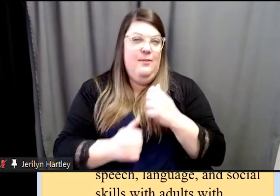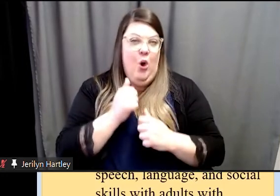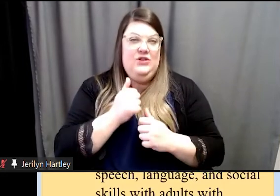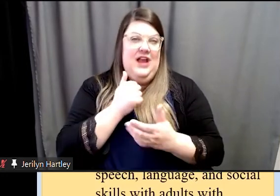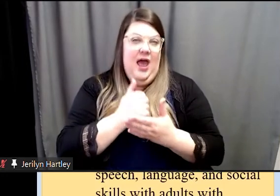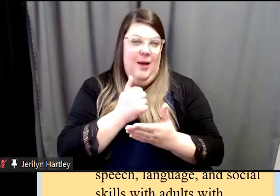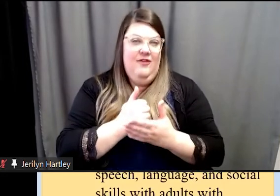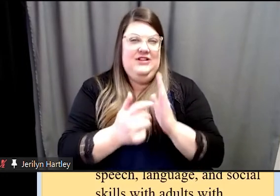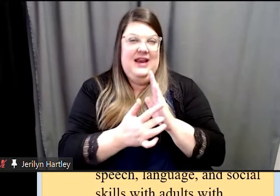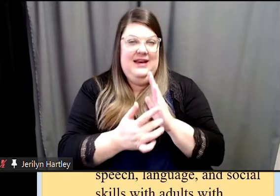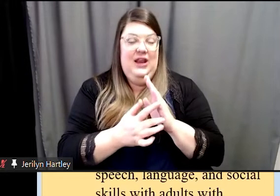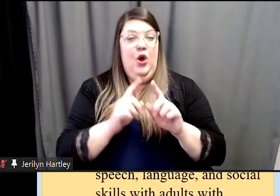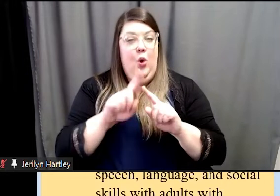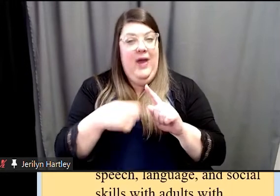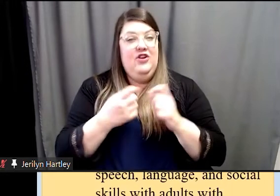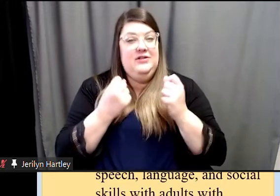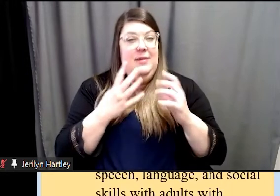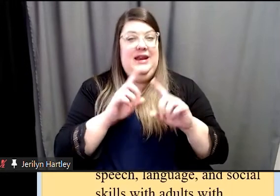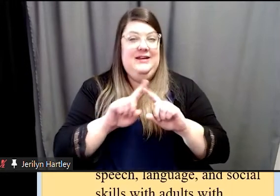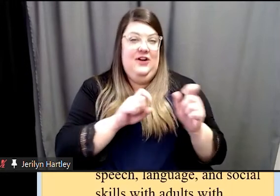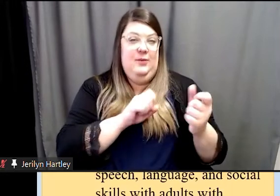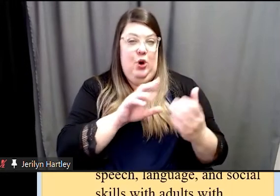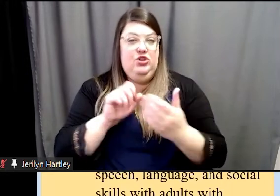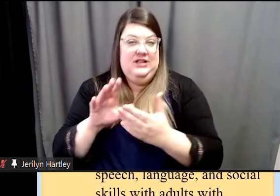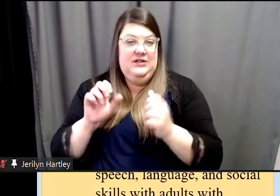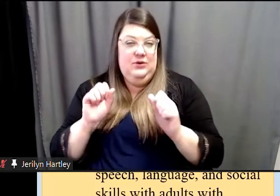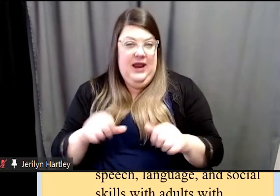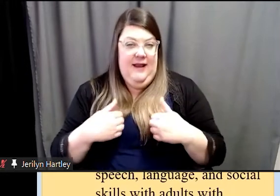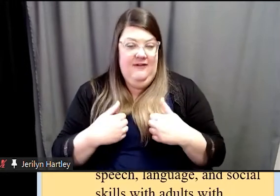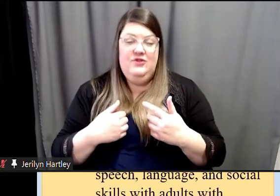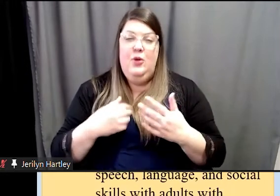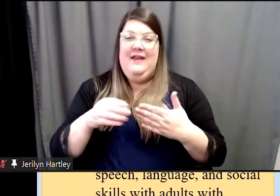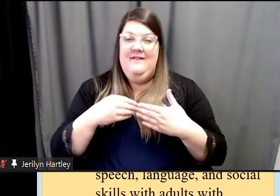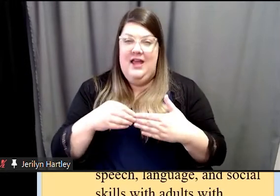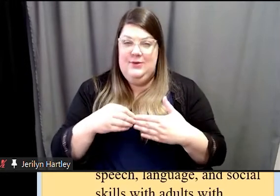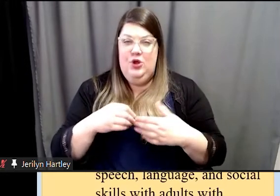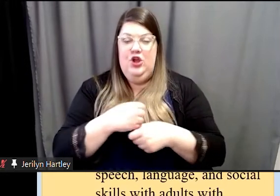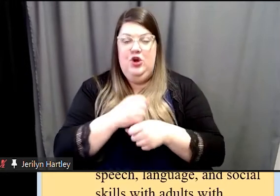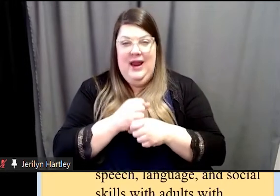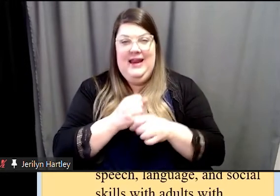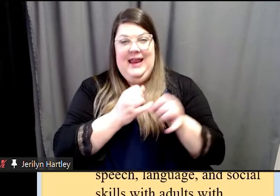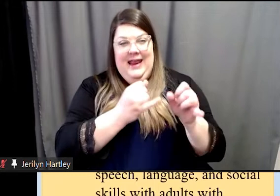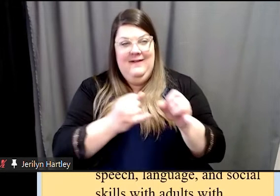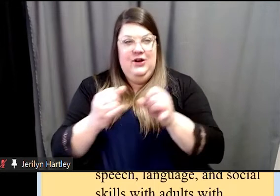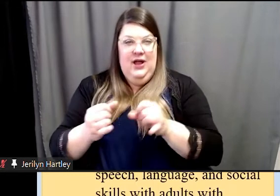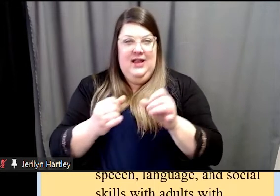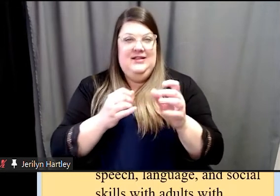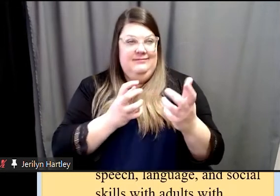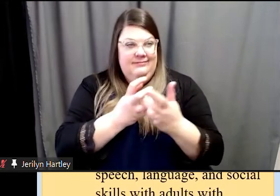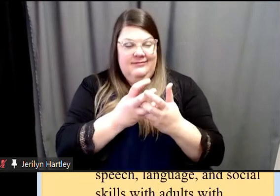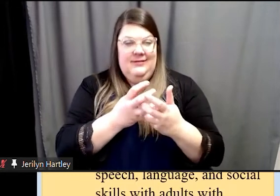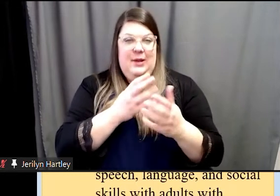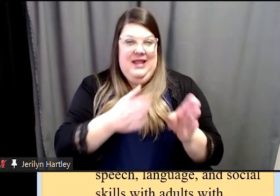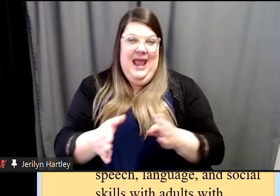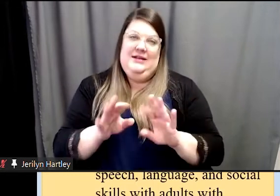when there are multiple approaches an SLP can have. So being flexible and creating individualized plans are essential.